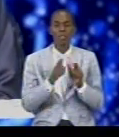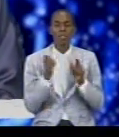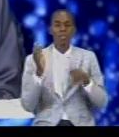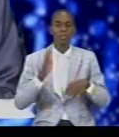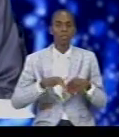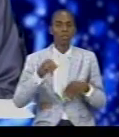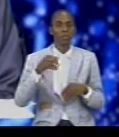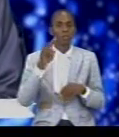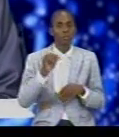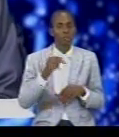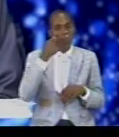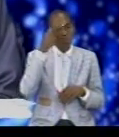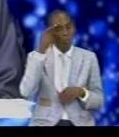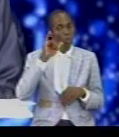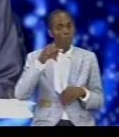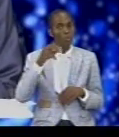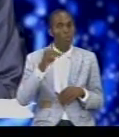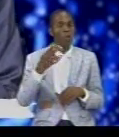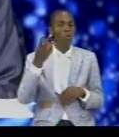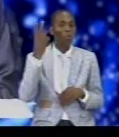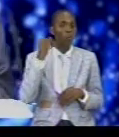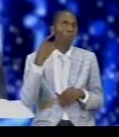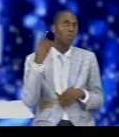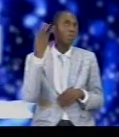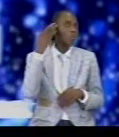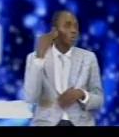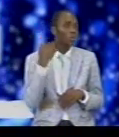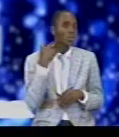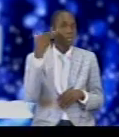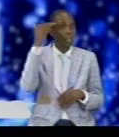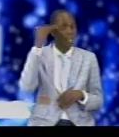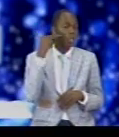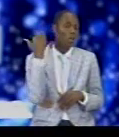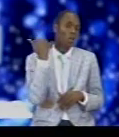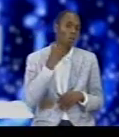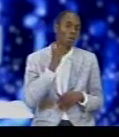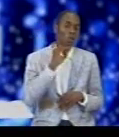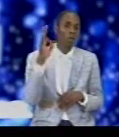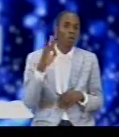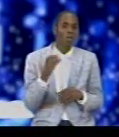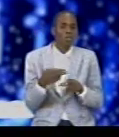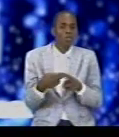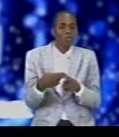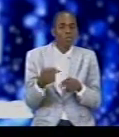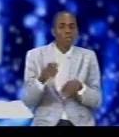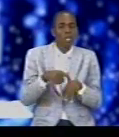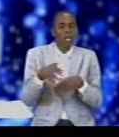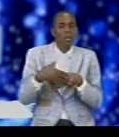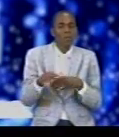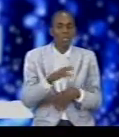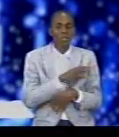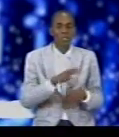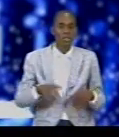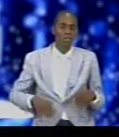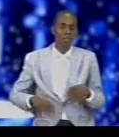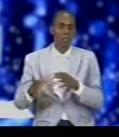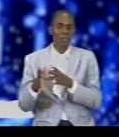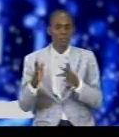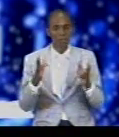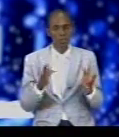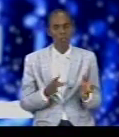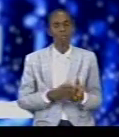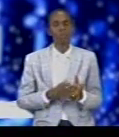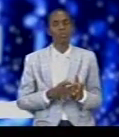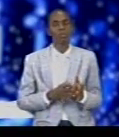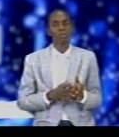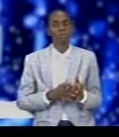died shortly after the revelation of Jesus Christ as the Savior of the world. Christ had not gone to Calvary